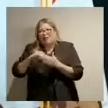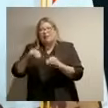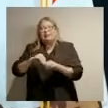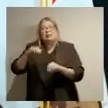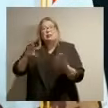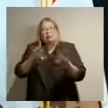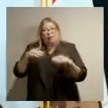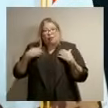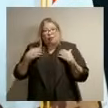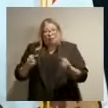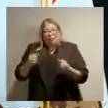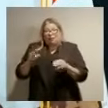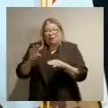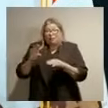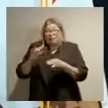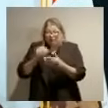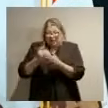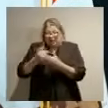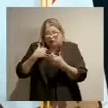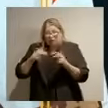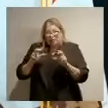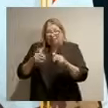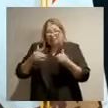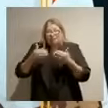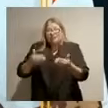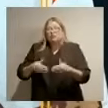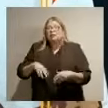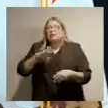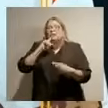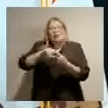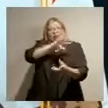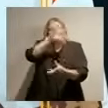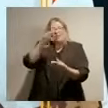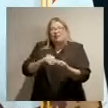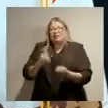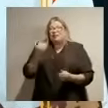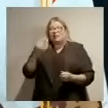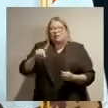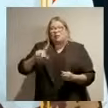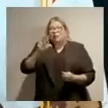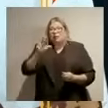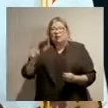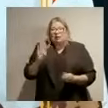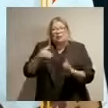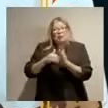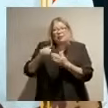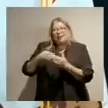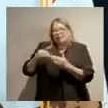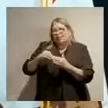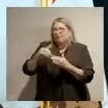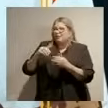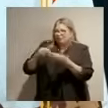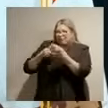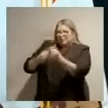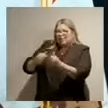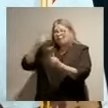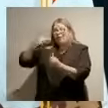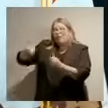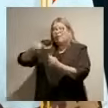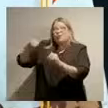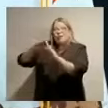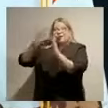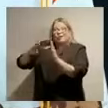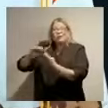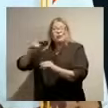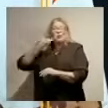have advanced. I would refer to the prior package of $15.3 billion on homelessness and housing that we've